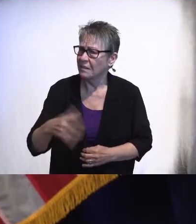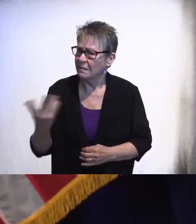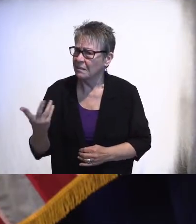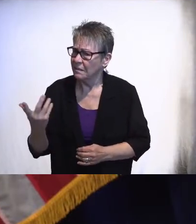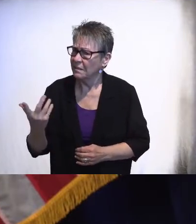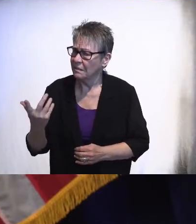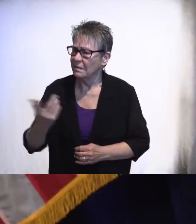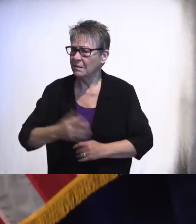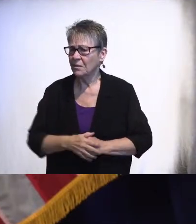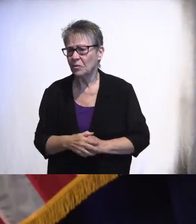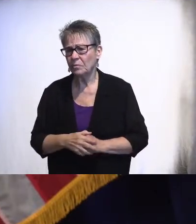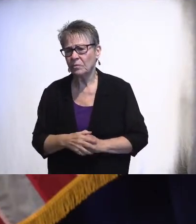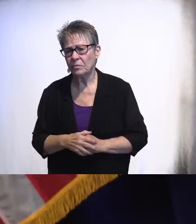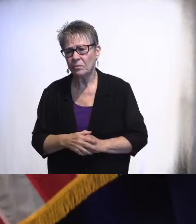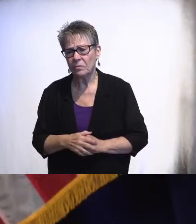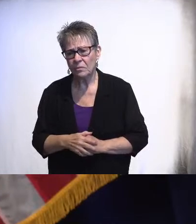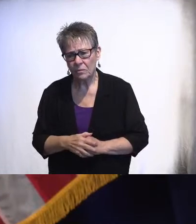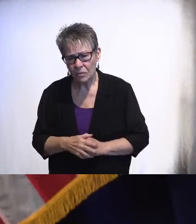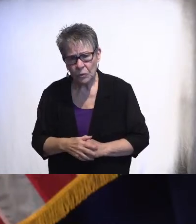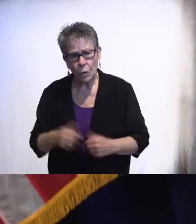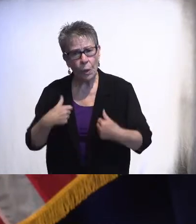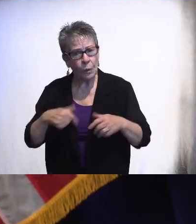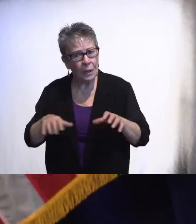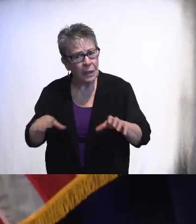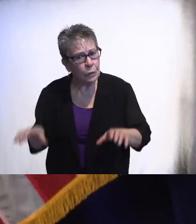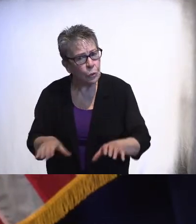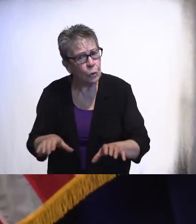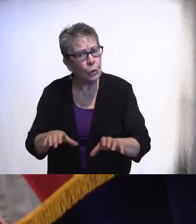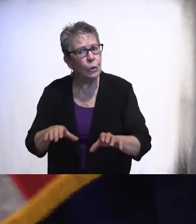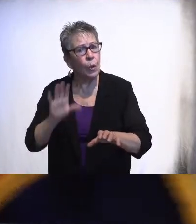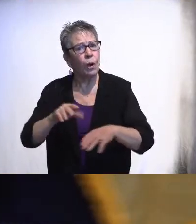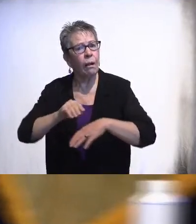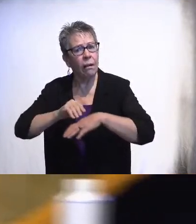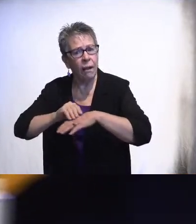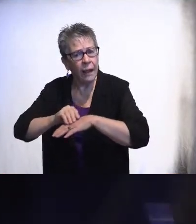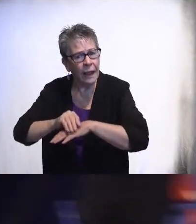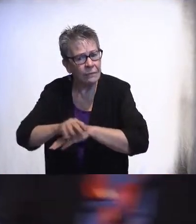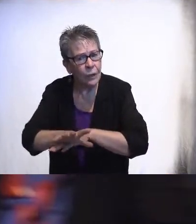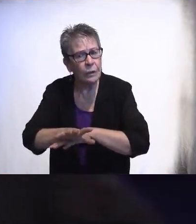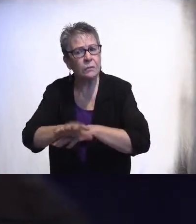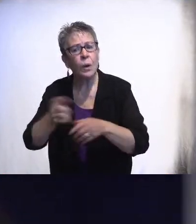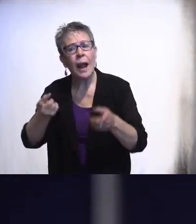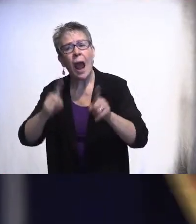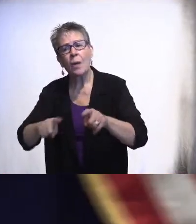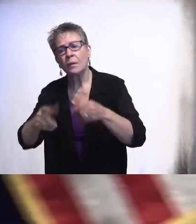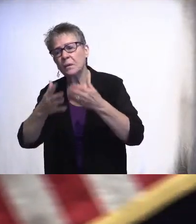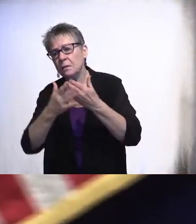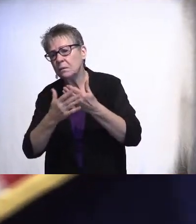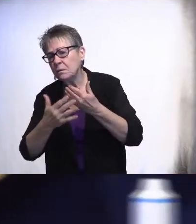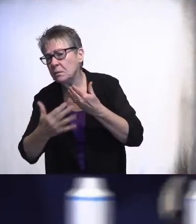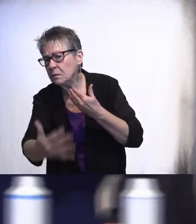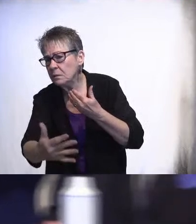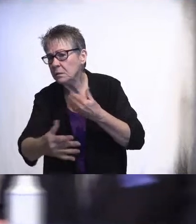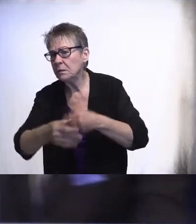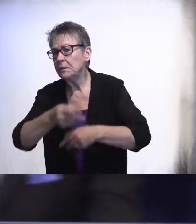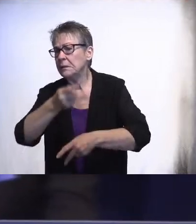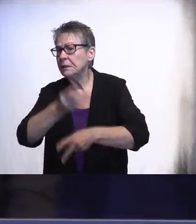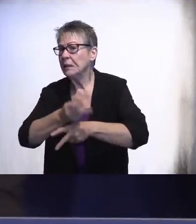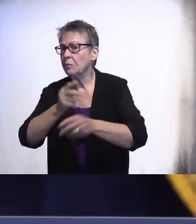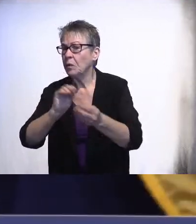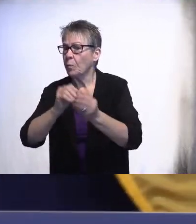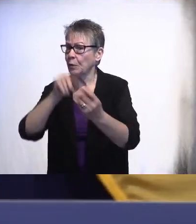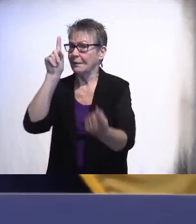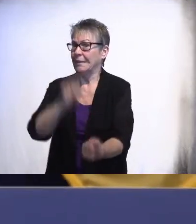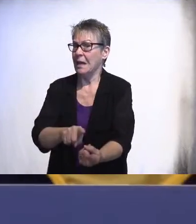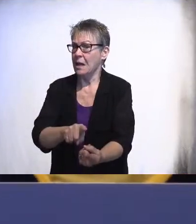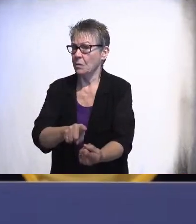do influence this virus going forward as well. Yeah, this is not a declaration of victory as much as an acknowledgement that we can